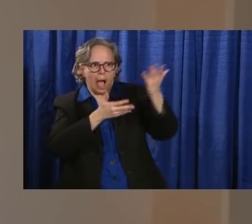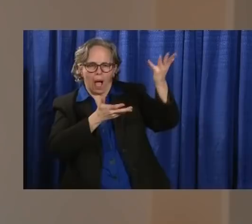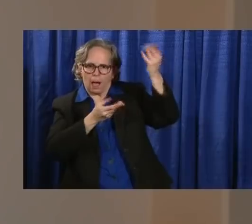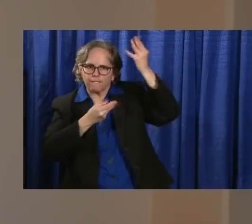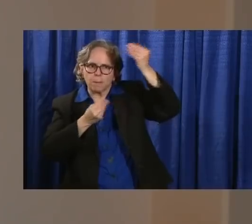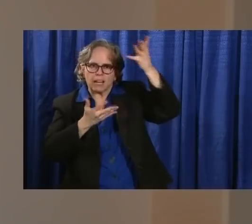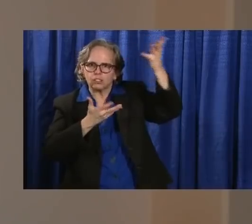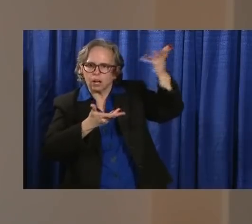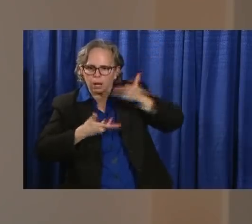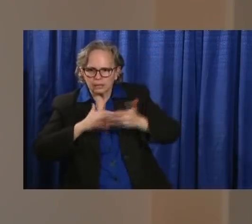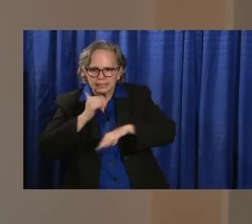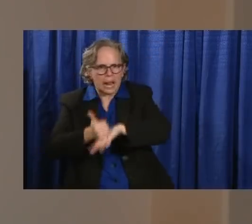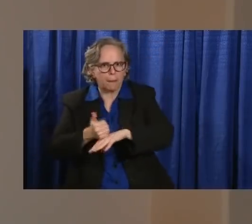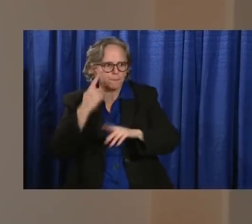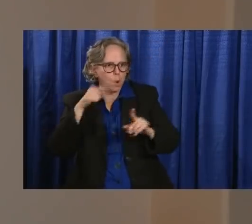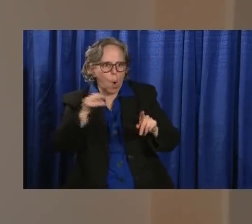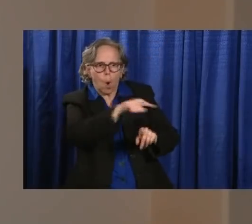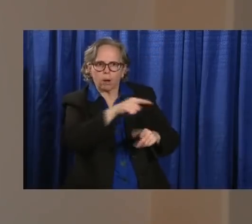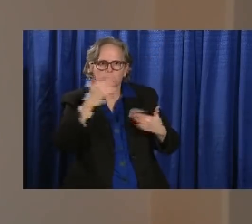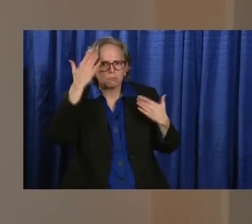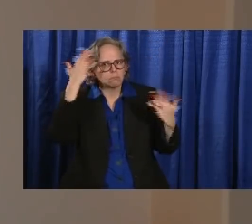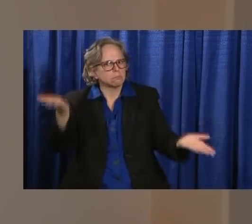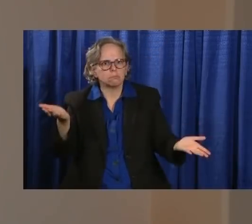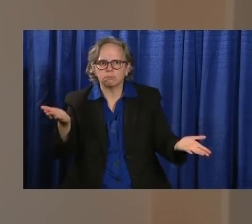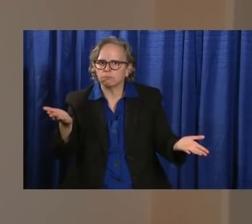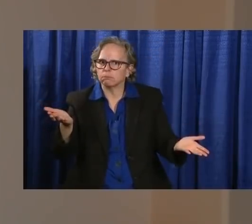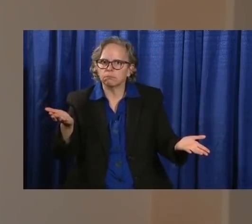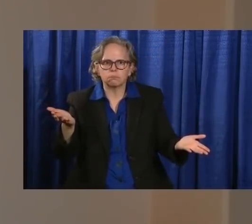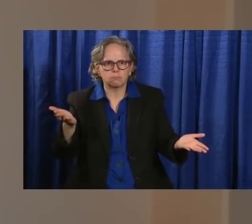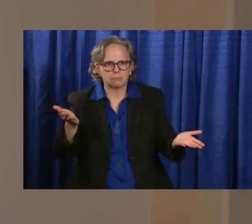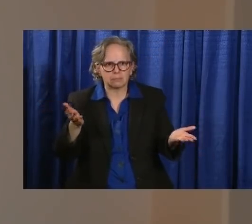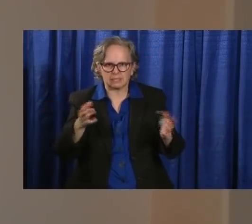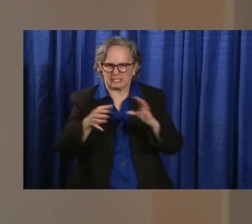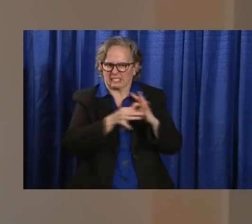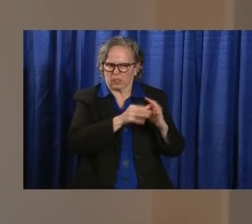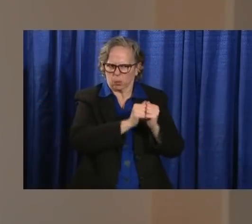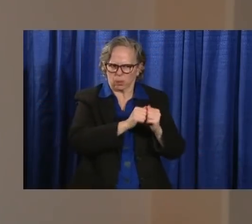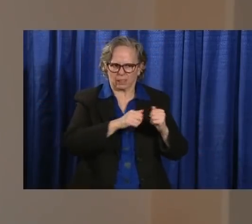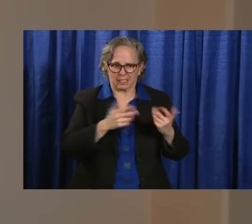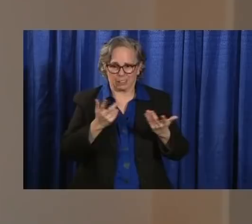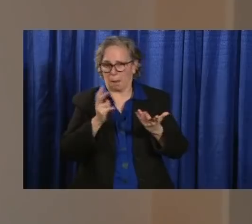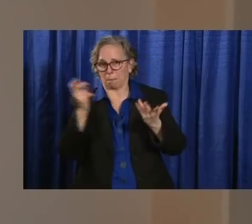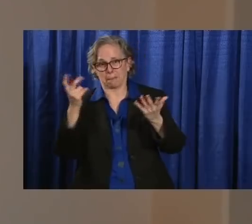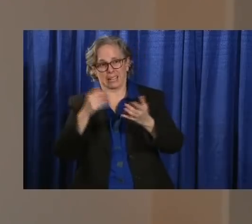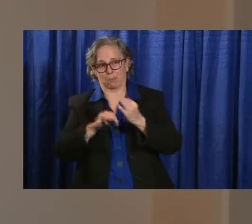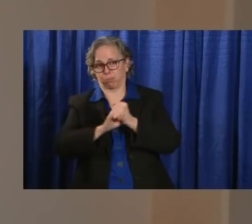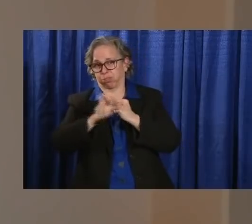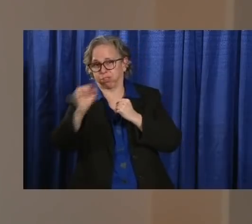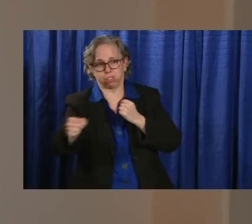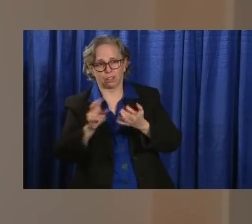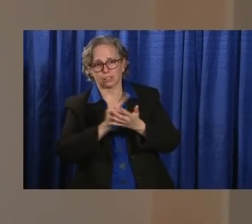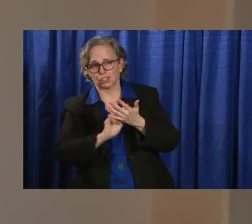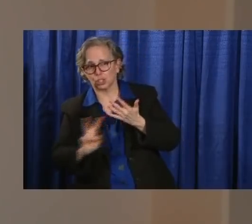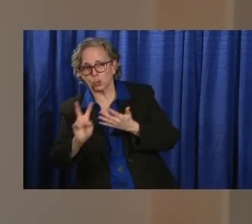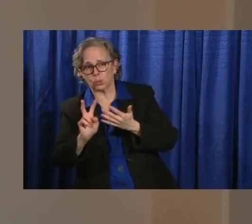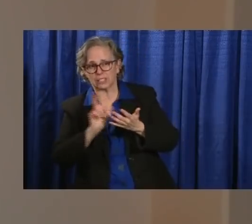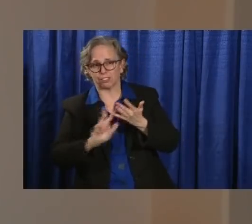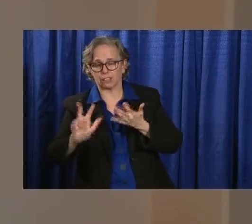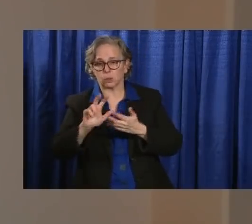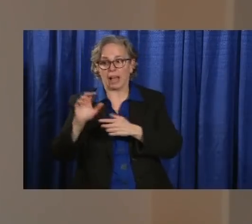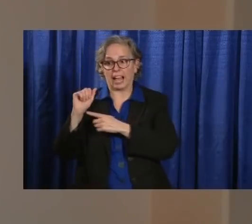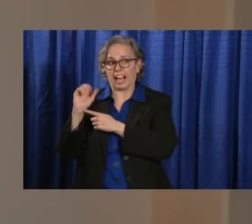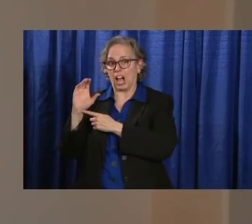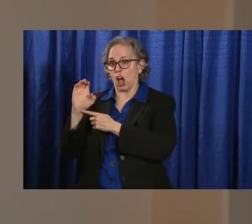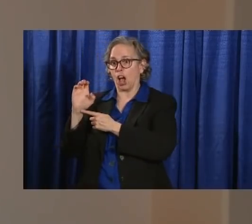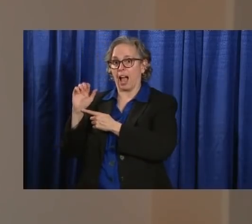yet. That is weeks away. The program, the CARE Act included money for it, but it gave no mechanism